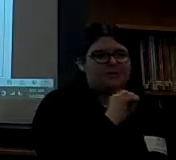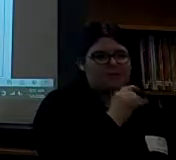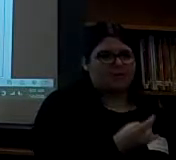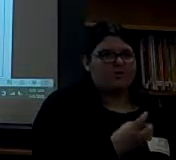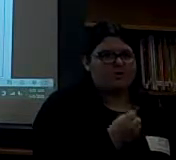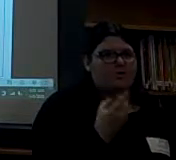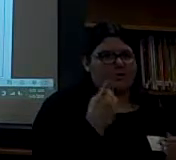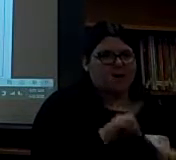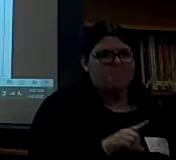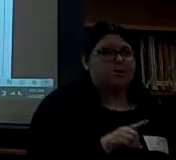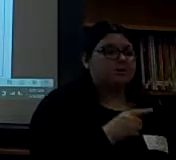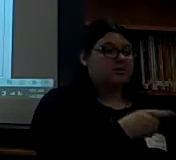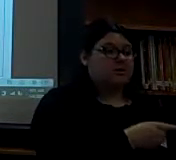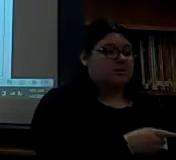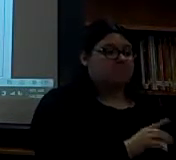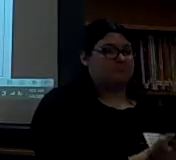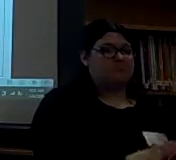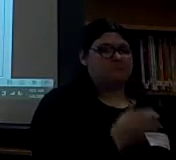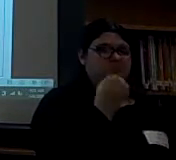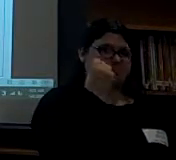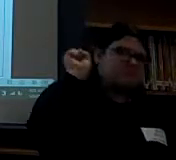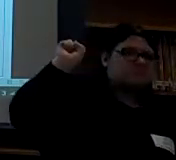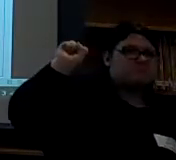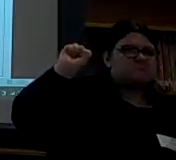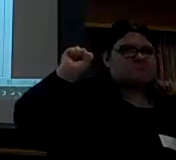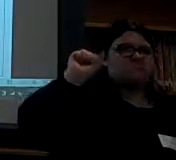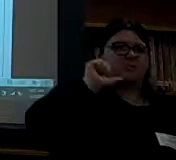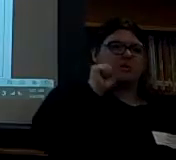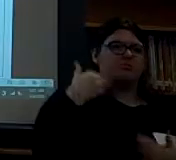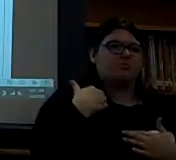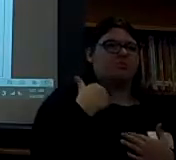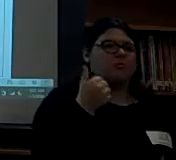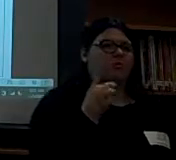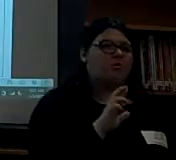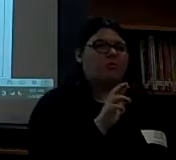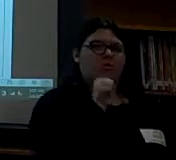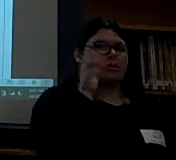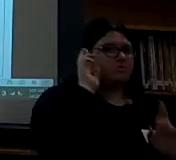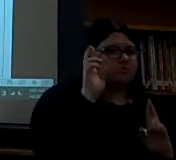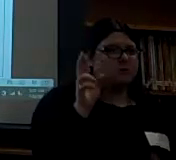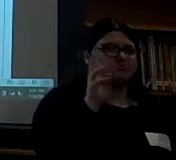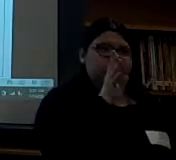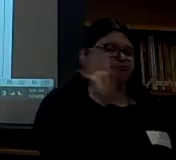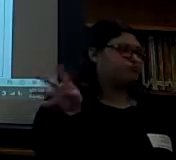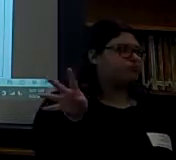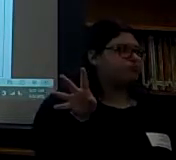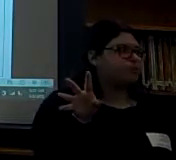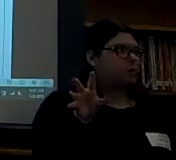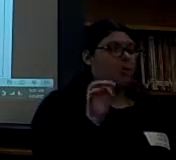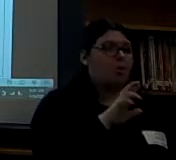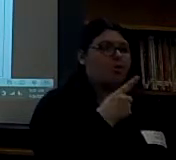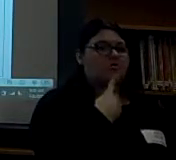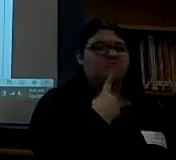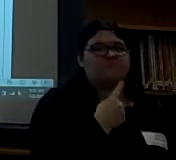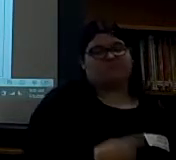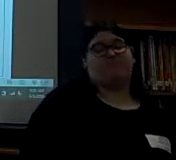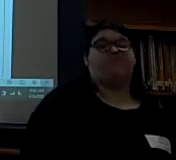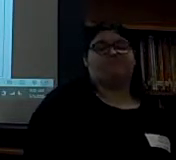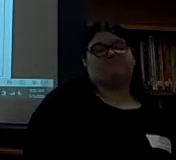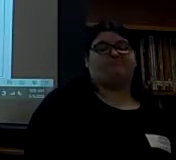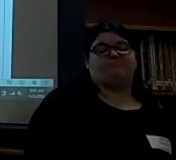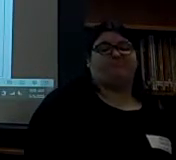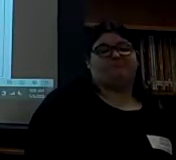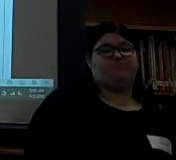you. And they become either defiant, which is irresponsible, or disrespectful. They ignore you, or they speak in a snotty way to